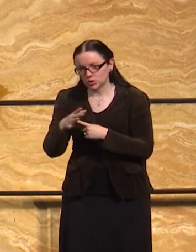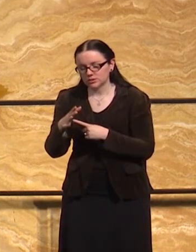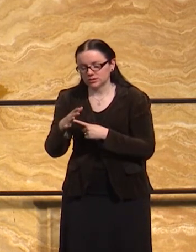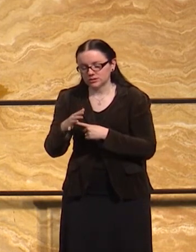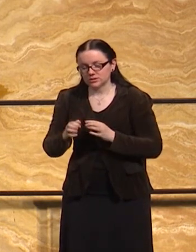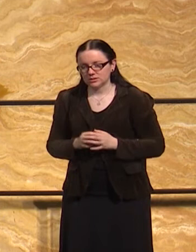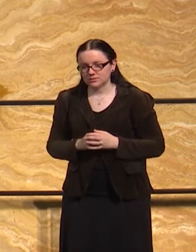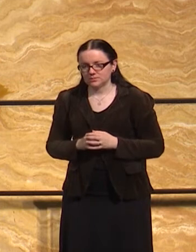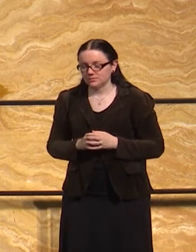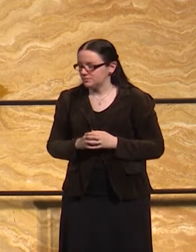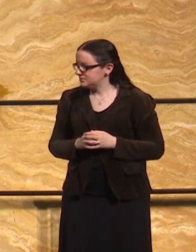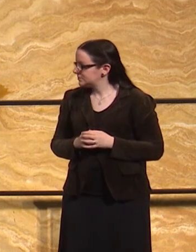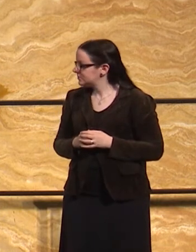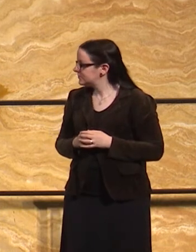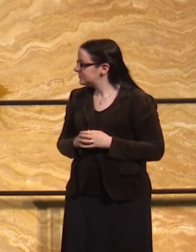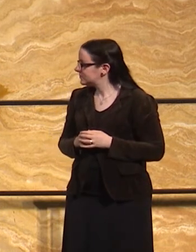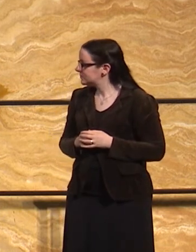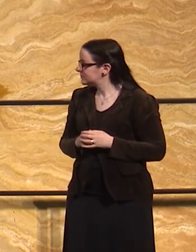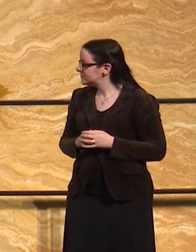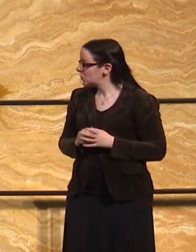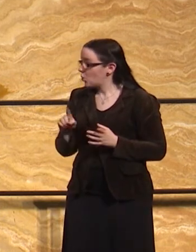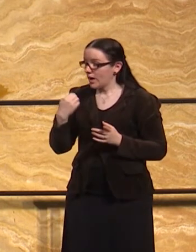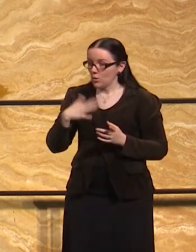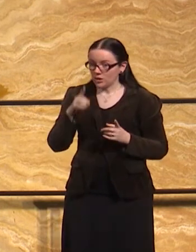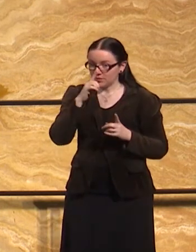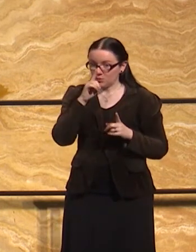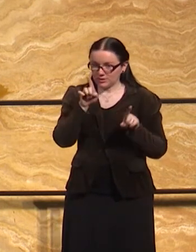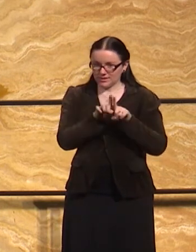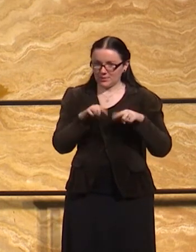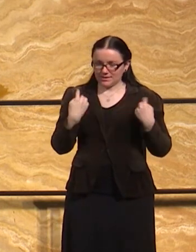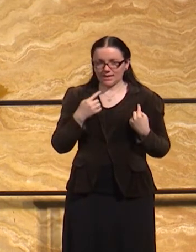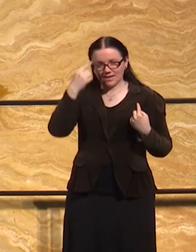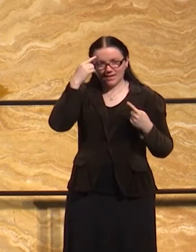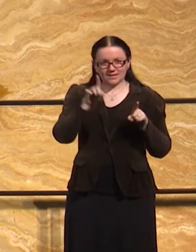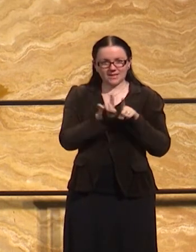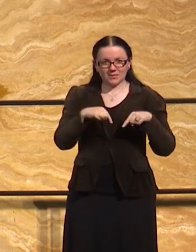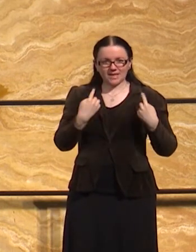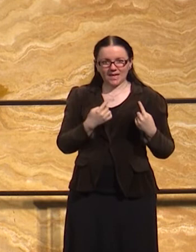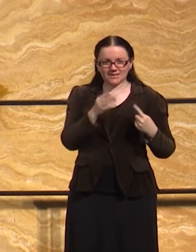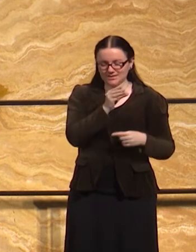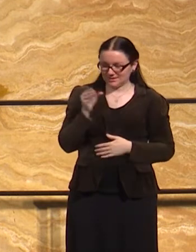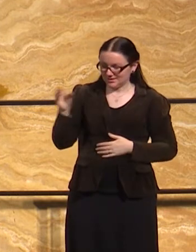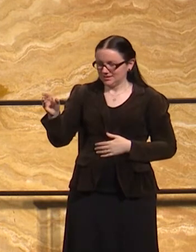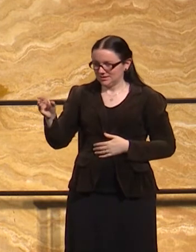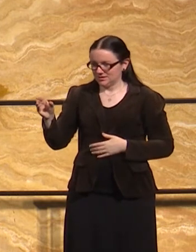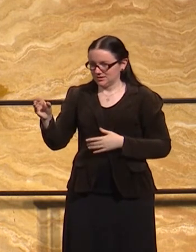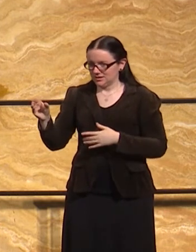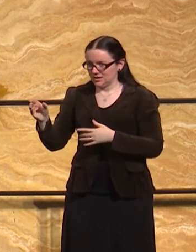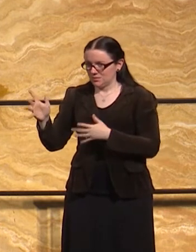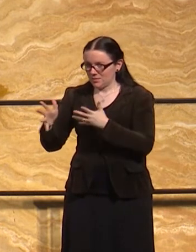matter, because we want people who look like us, think like us, and by so doing, we